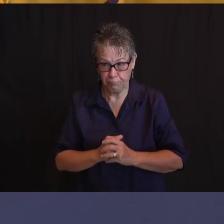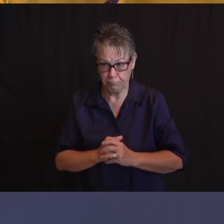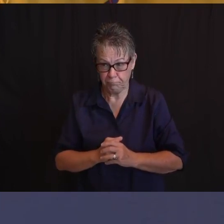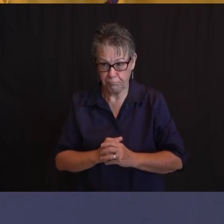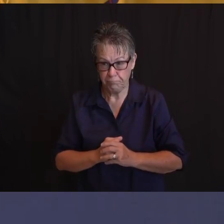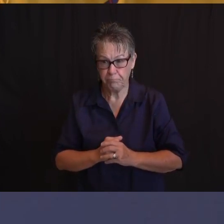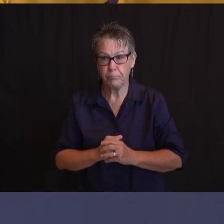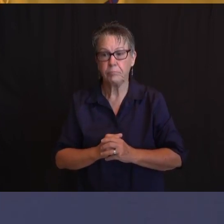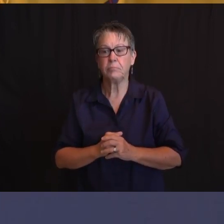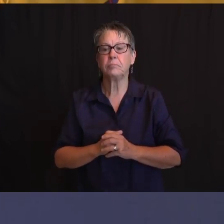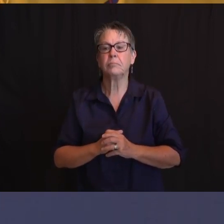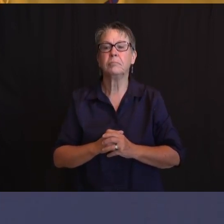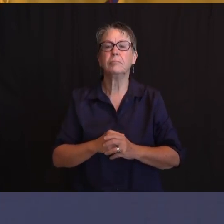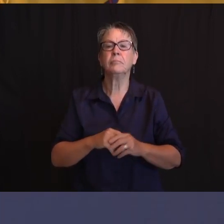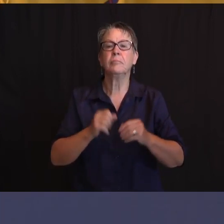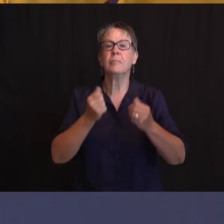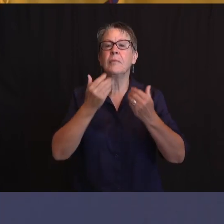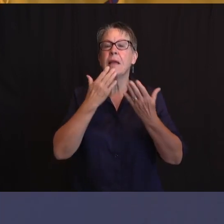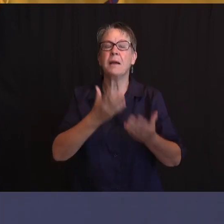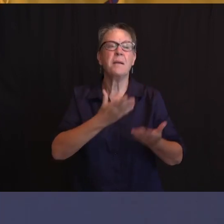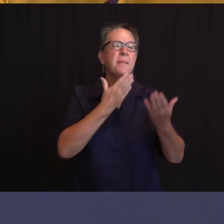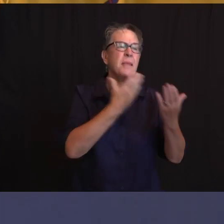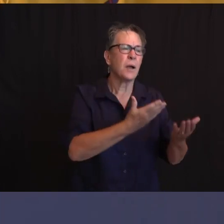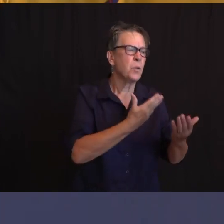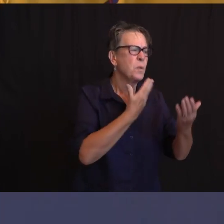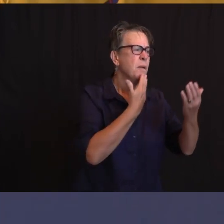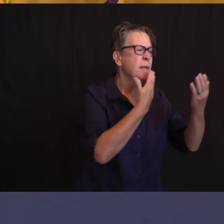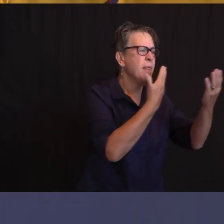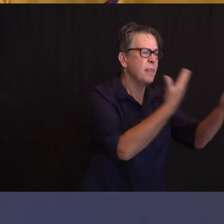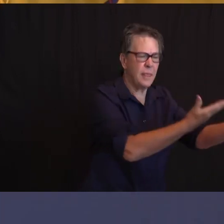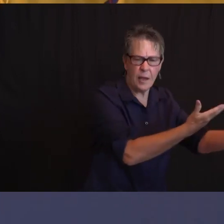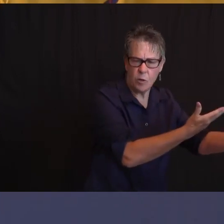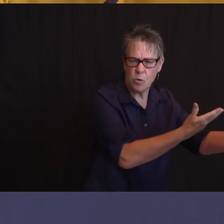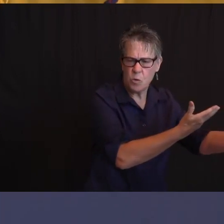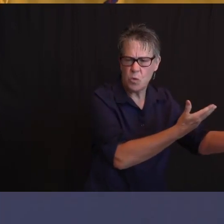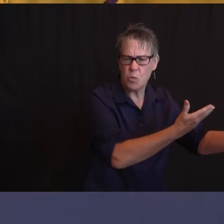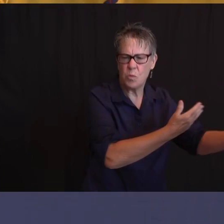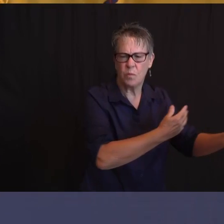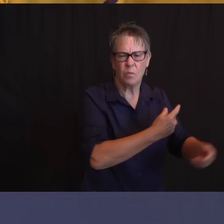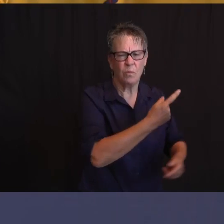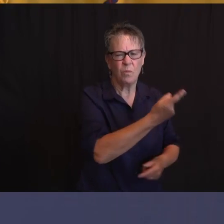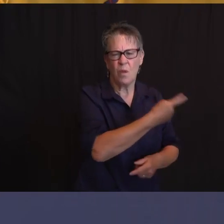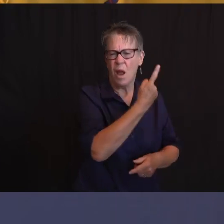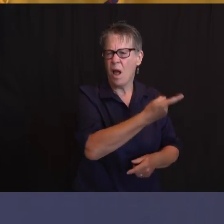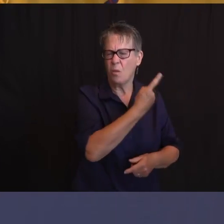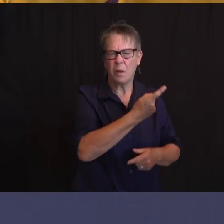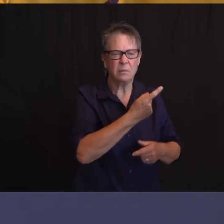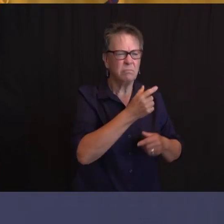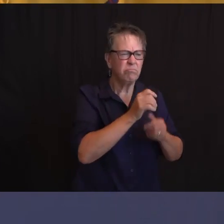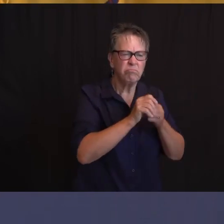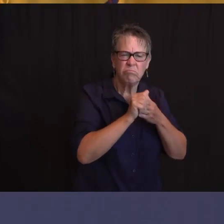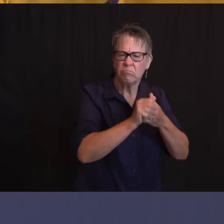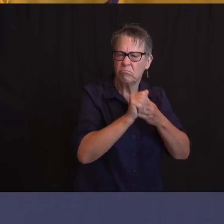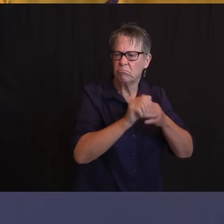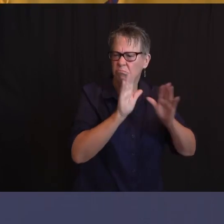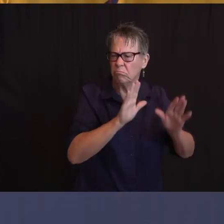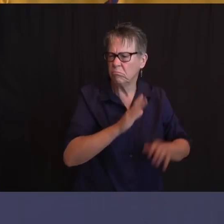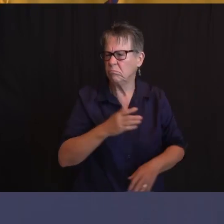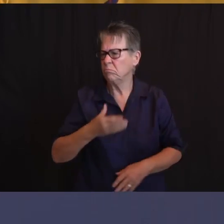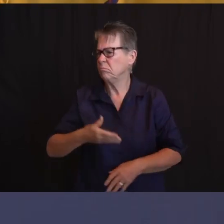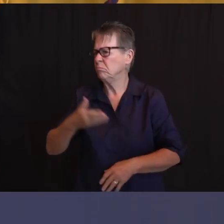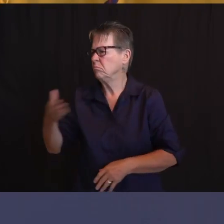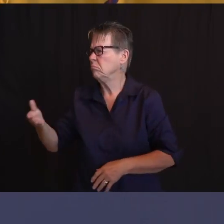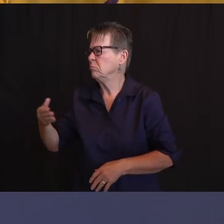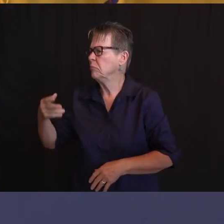Again, I want to thank Judy and Tina, as always, for being here and for your leadership. Pat, likewise. Jared, a treat to have you at the table with